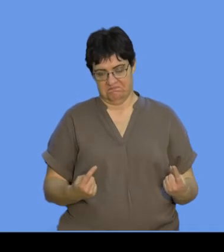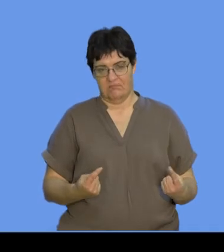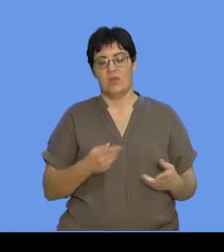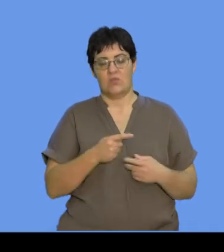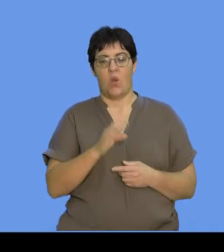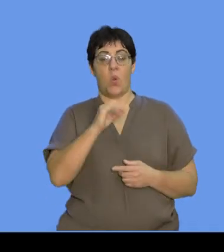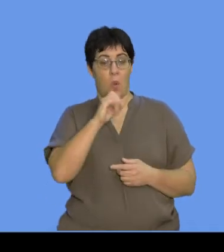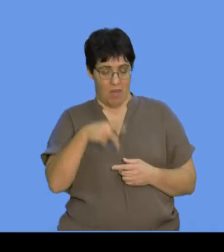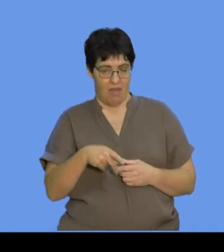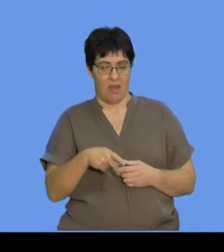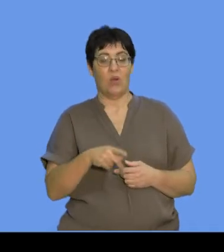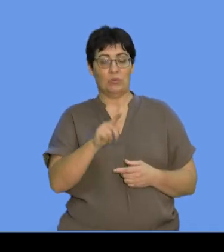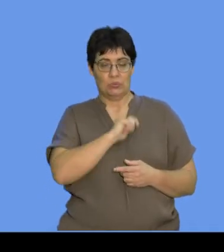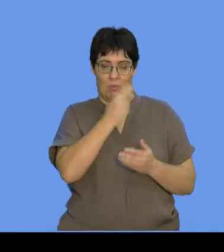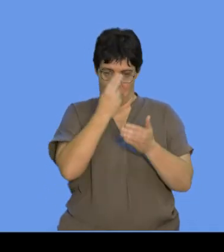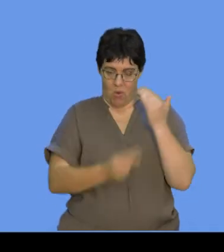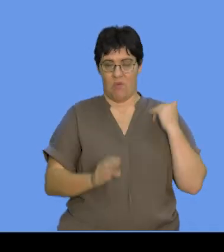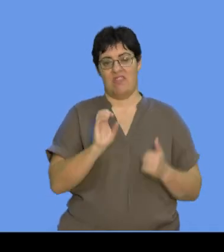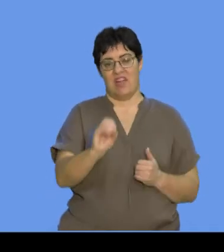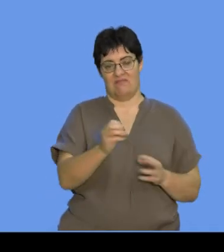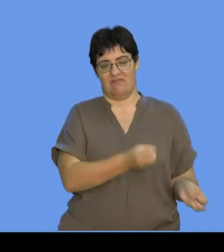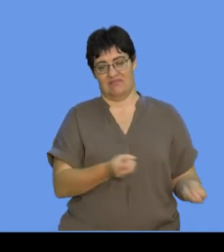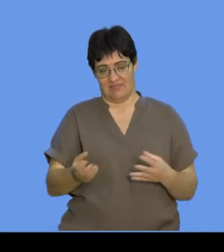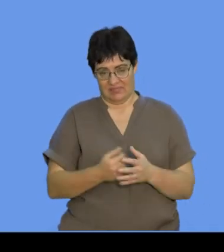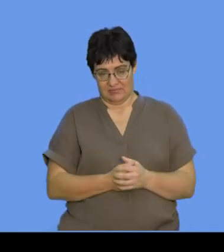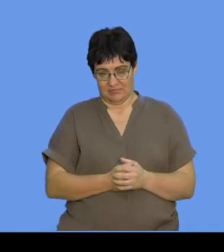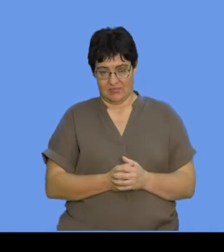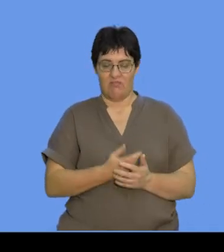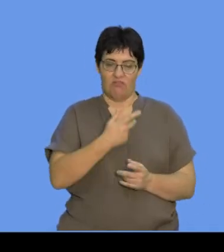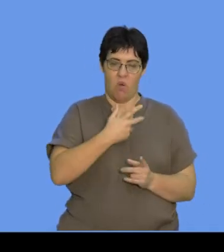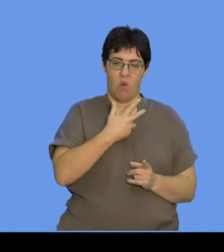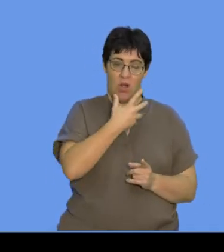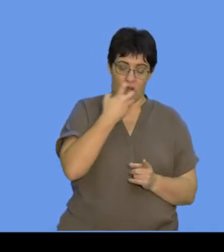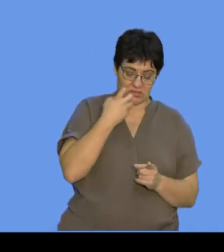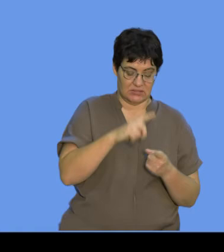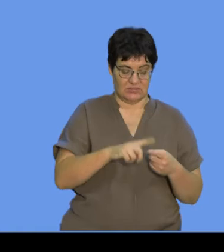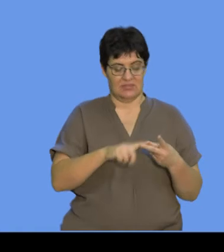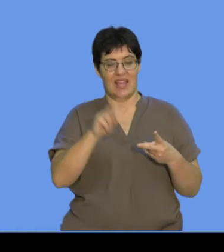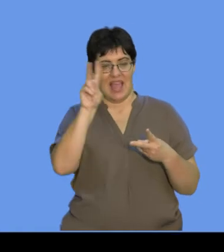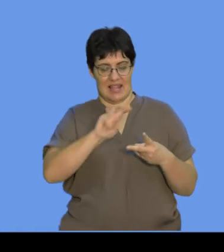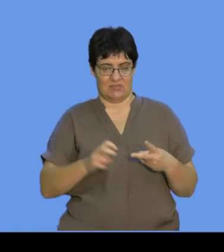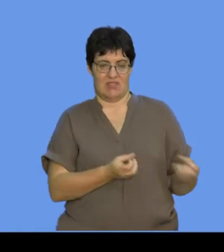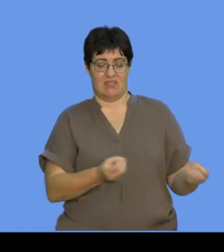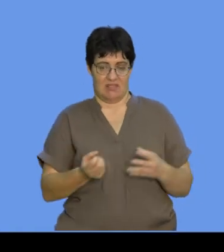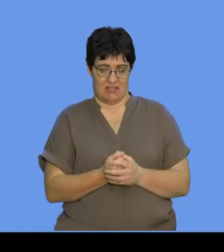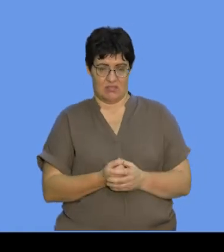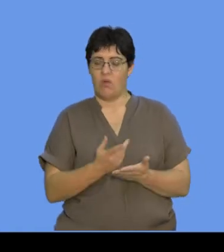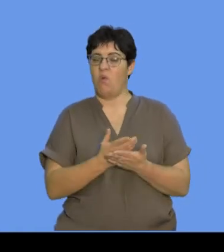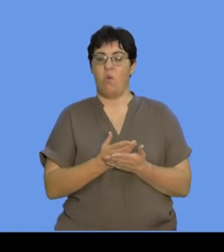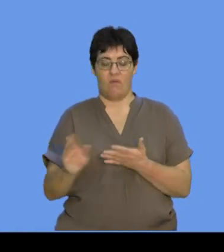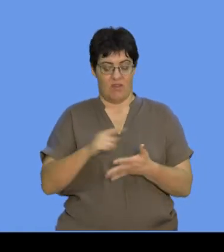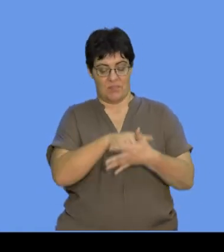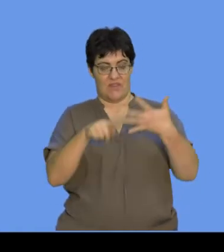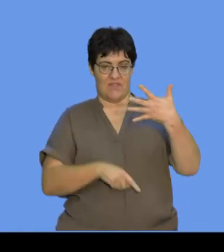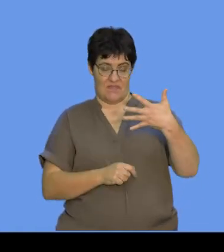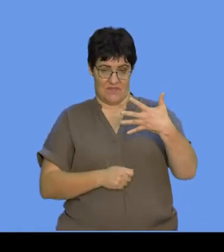which copper is a both thermal as well as electrical conductor. So if copper is out, we are left